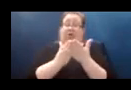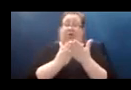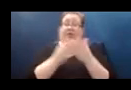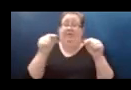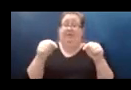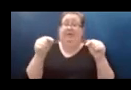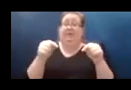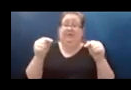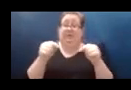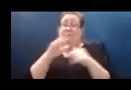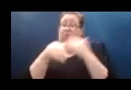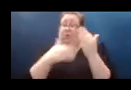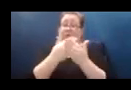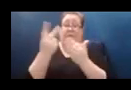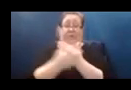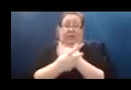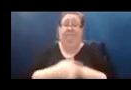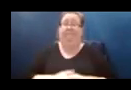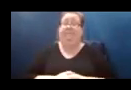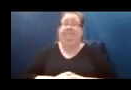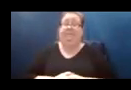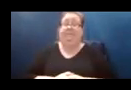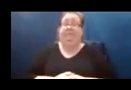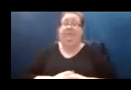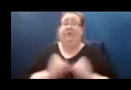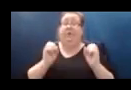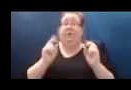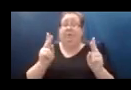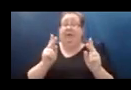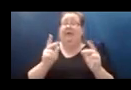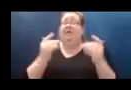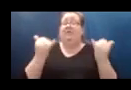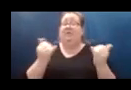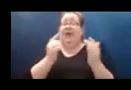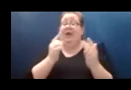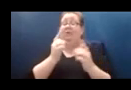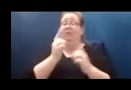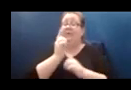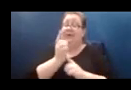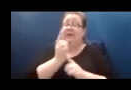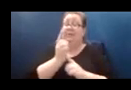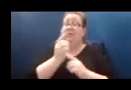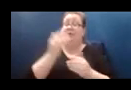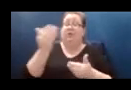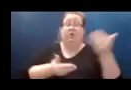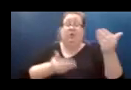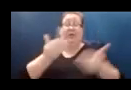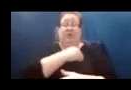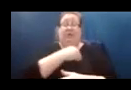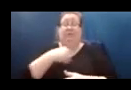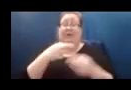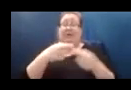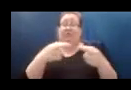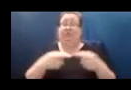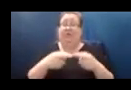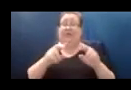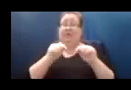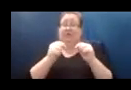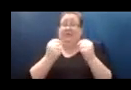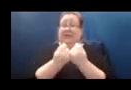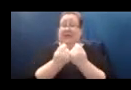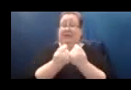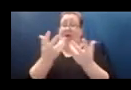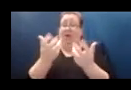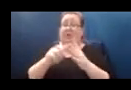this whole program. So I'm going to take a moment to introduce members of the region team, and I'd like to start with Nick Angarone,